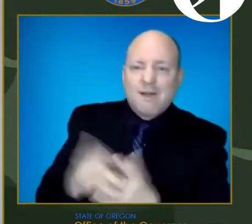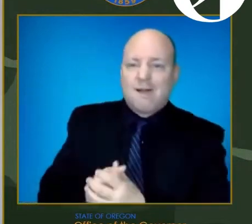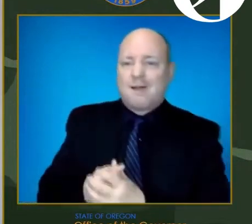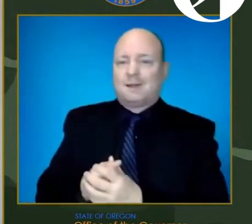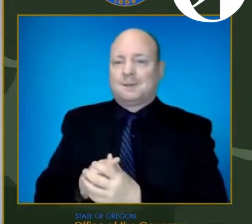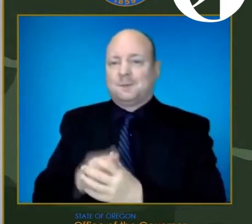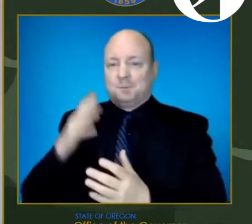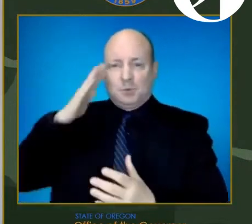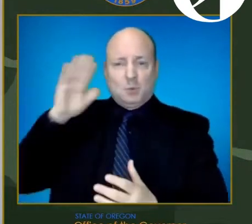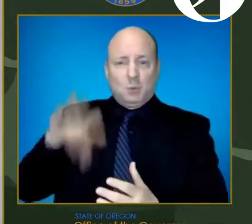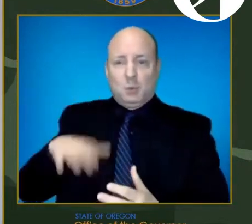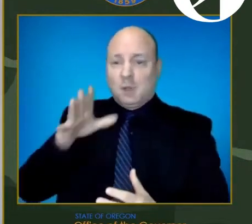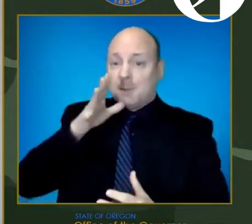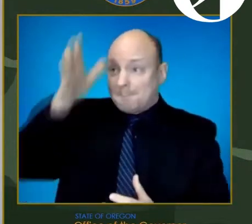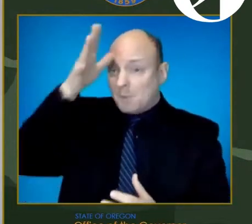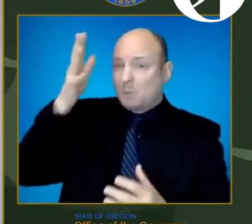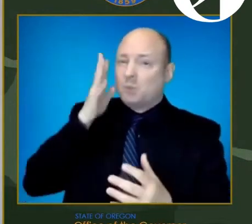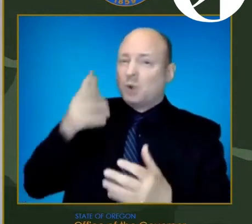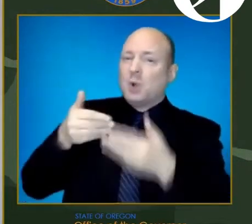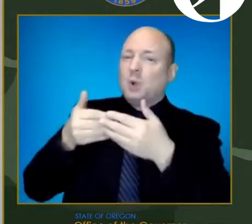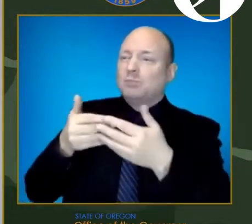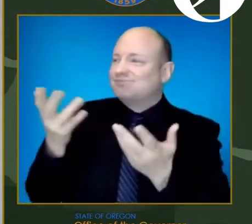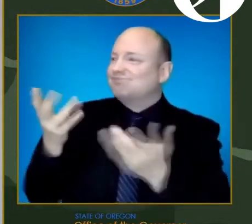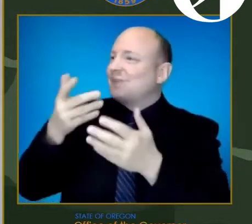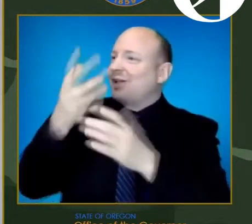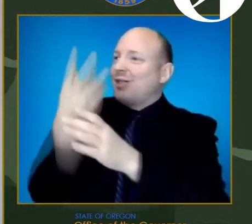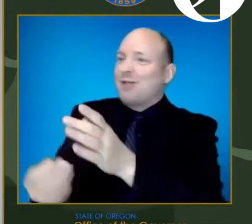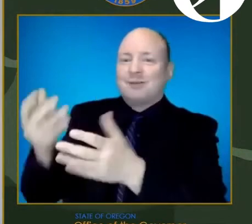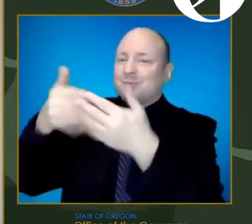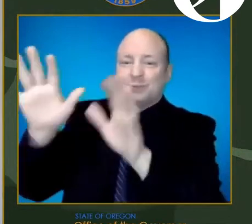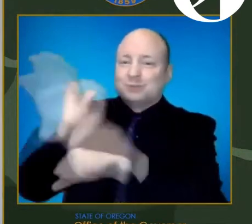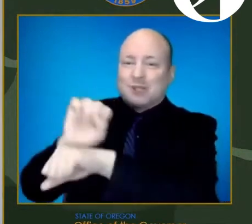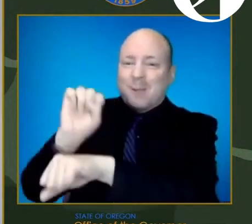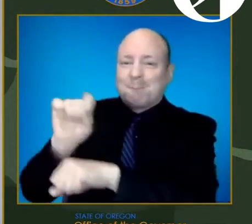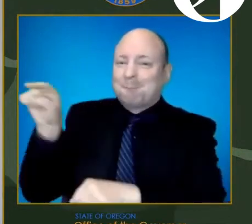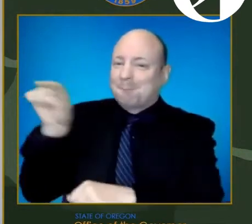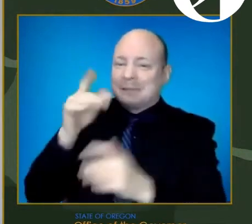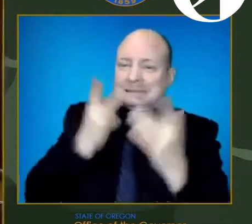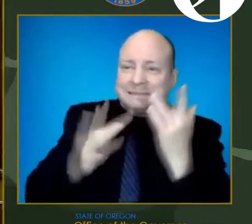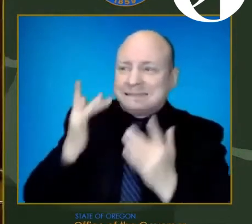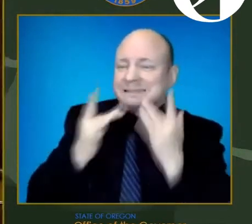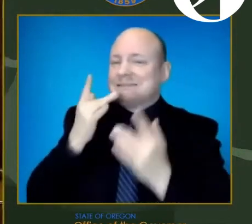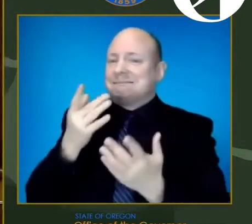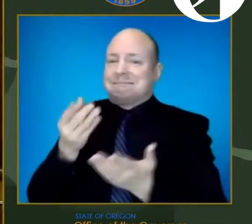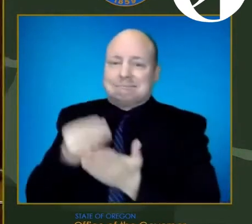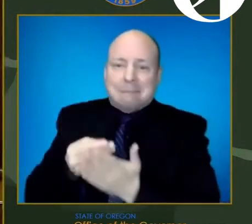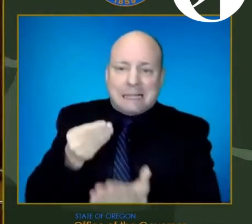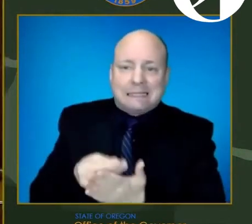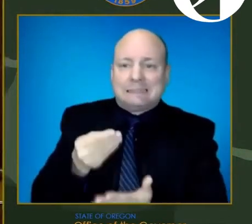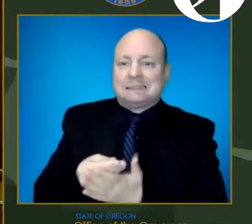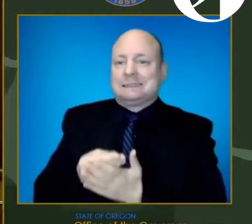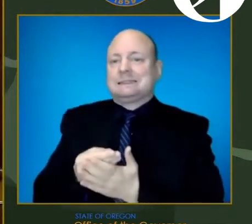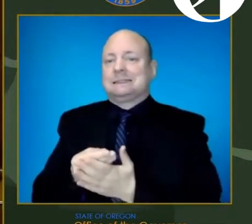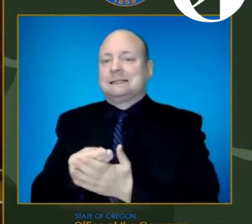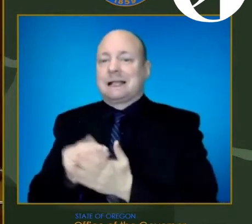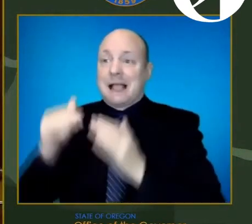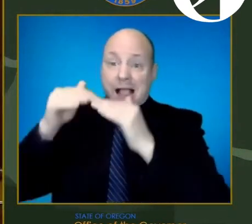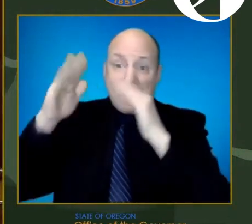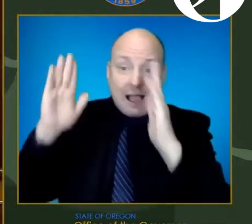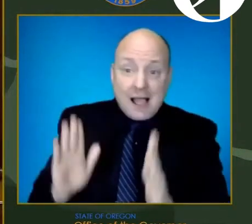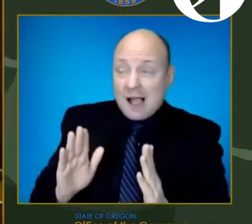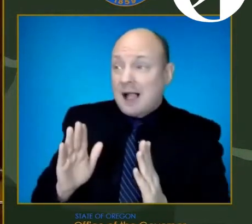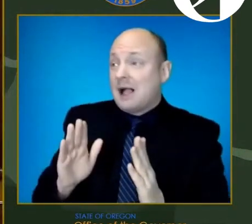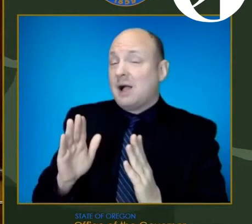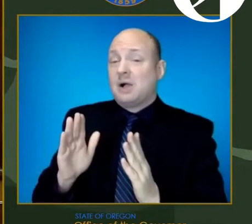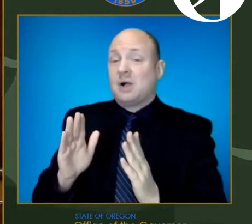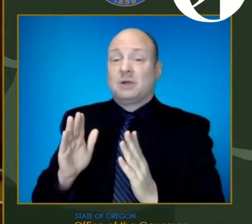losing jobs and there's a lot more financial insecurity, more housing insecurity and food insecurity. And we know that